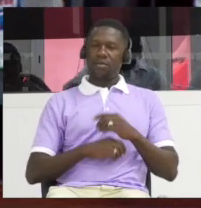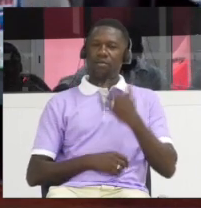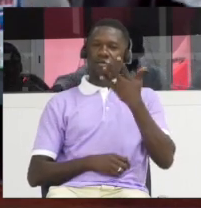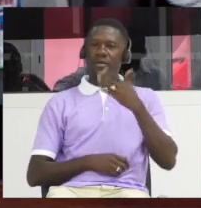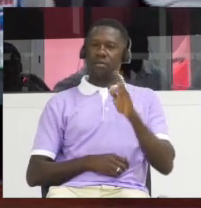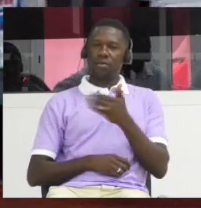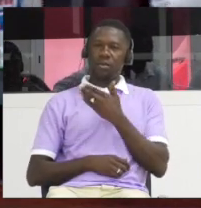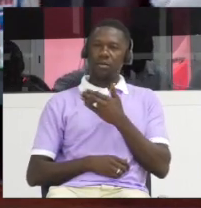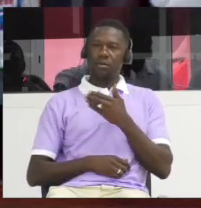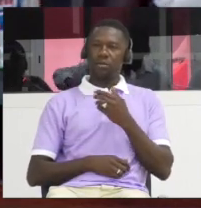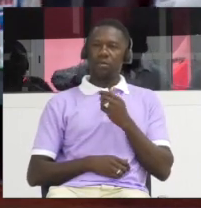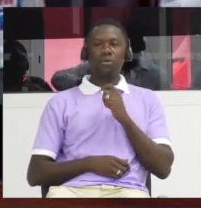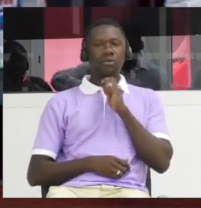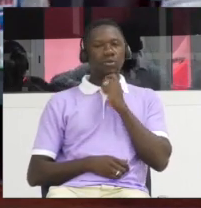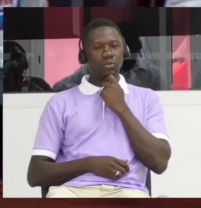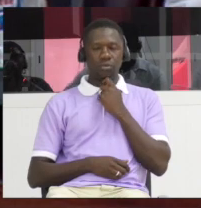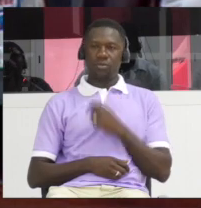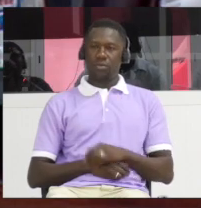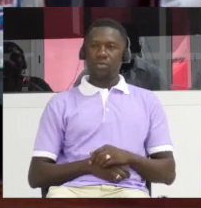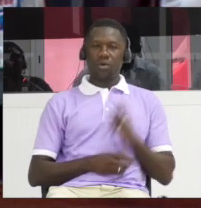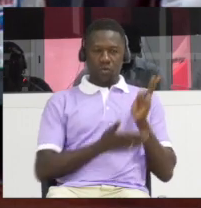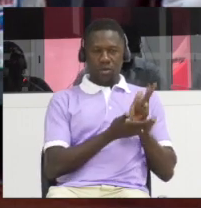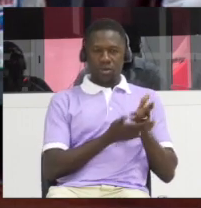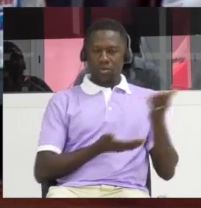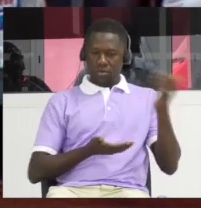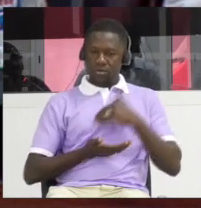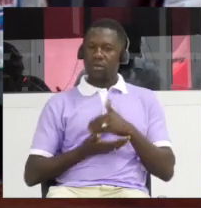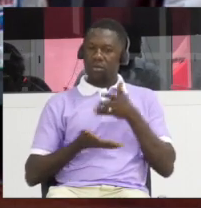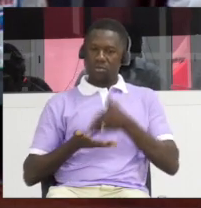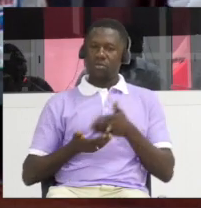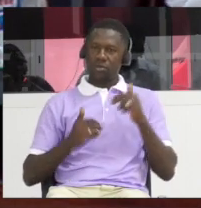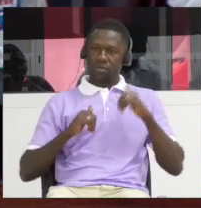5 minutes past noon. The witness is being summoned to come in at the moment.